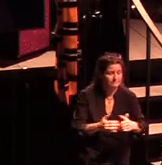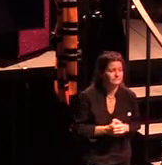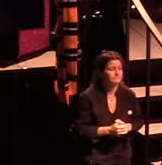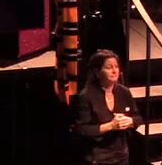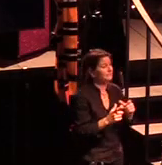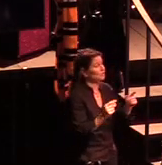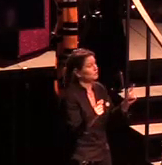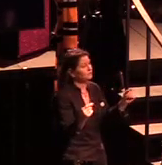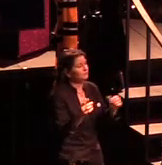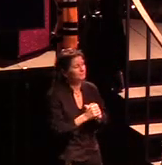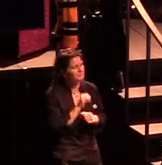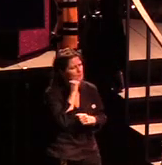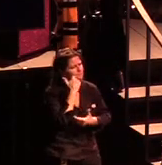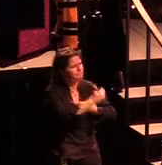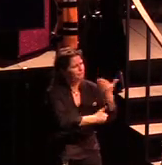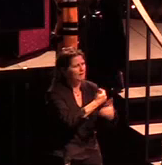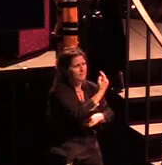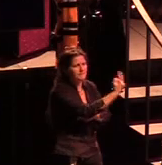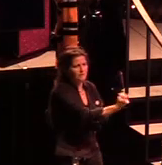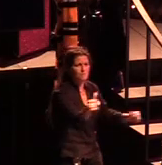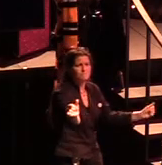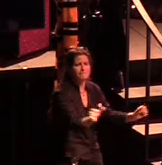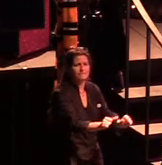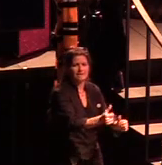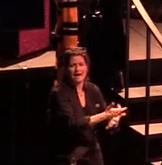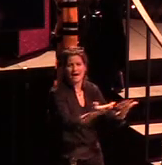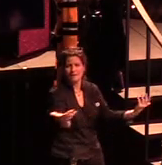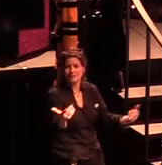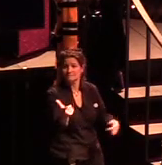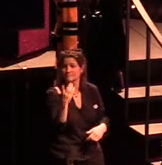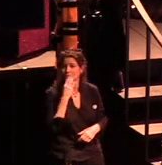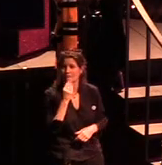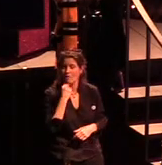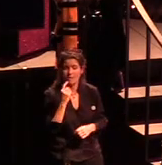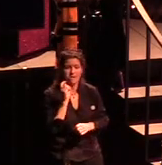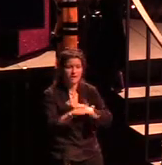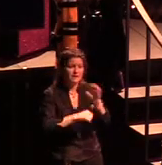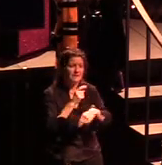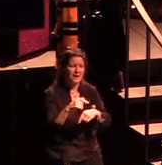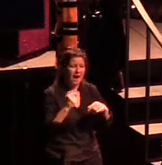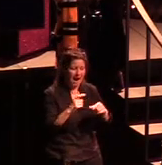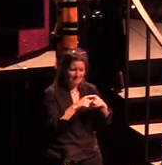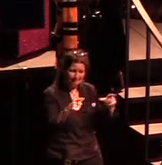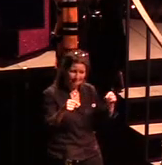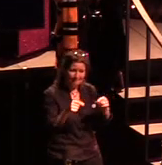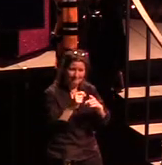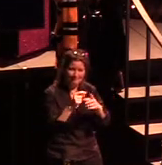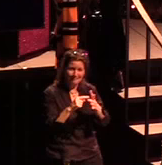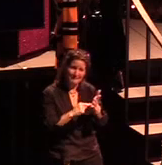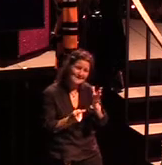I'm going to describe myself very briefly for anyone who might find this useful I'm a piece of pita bread